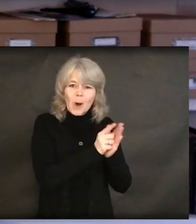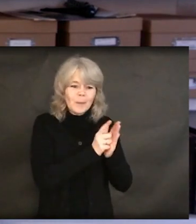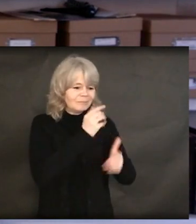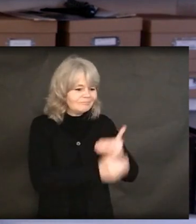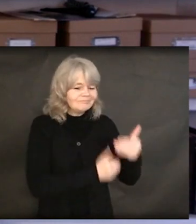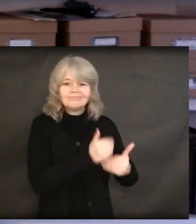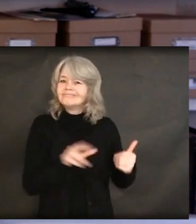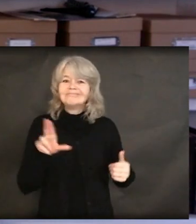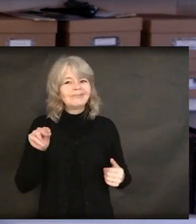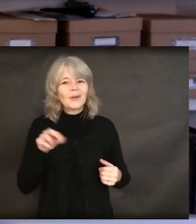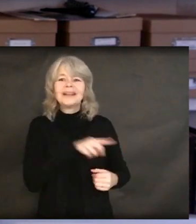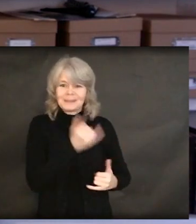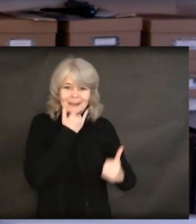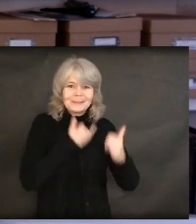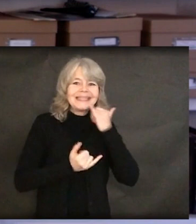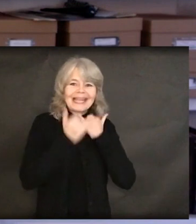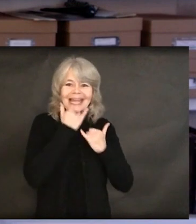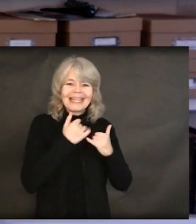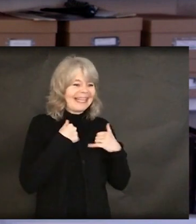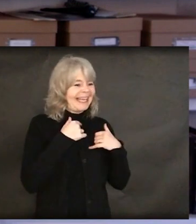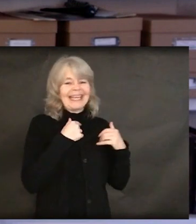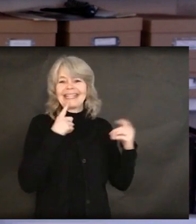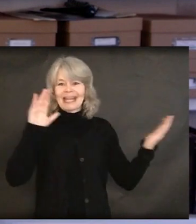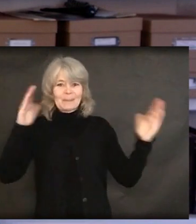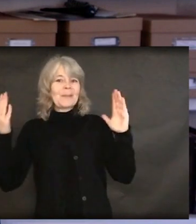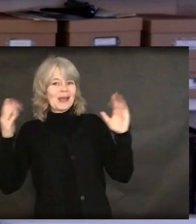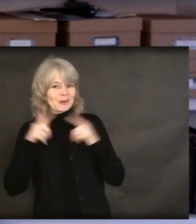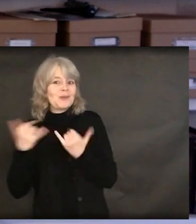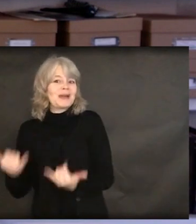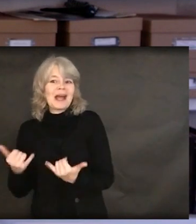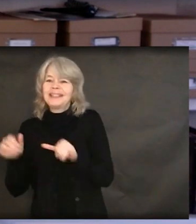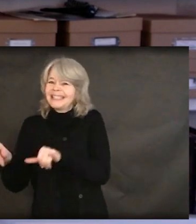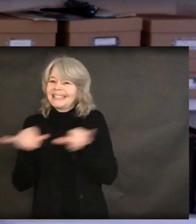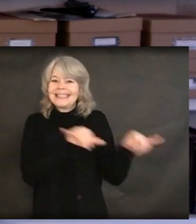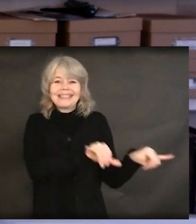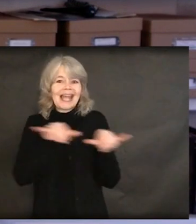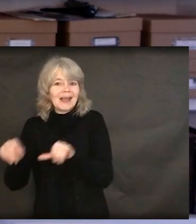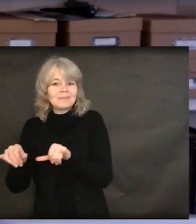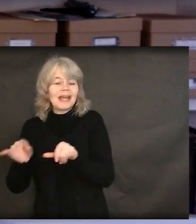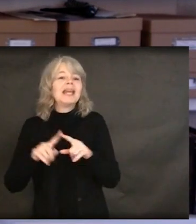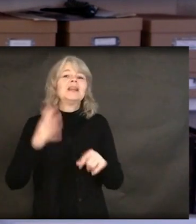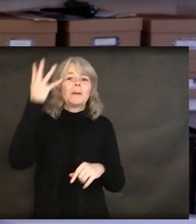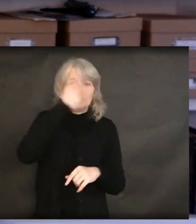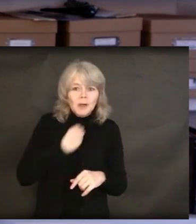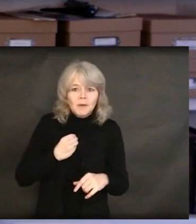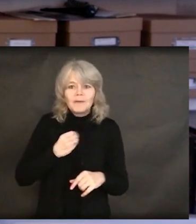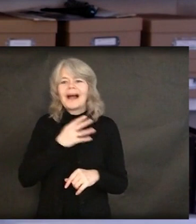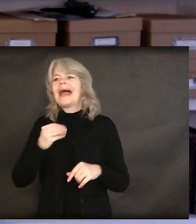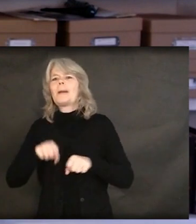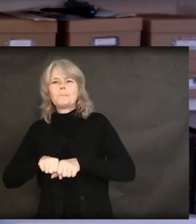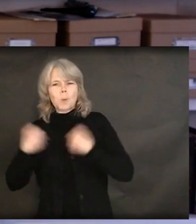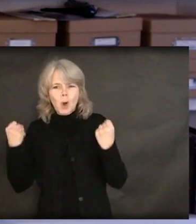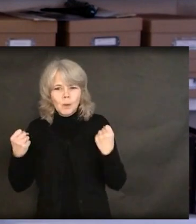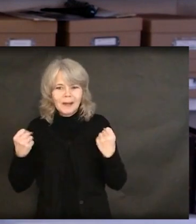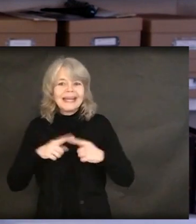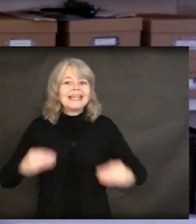The church in Acts looks more like our churches than we sometimes care to admit. Beautiful and